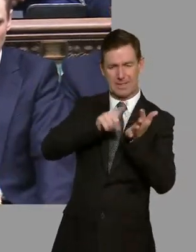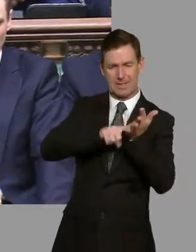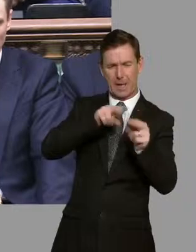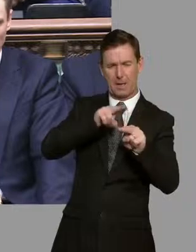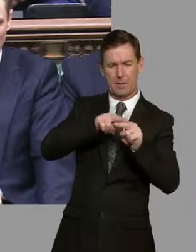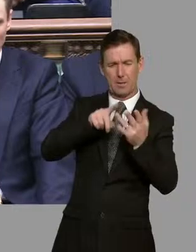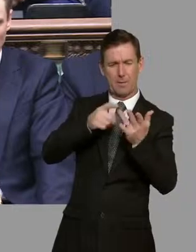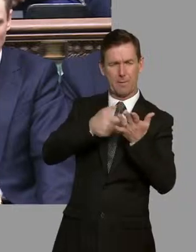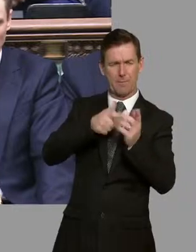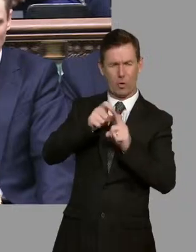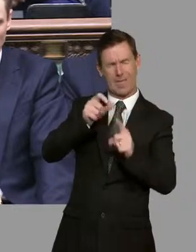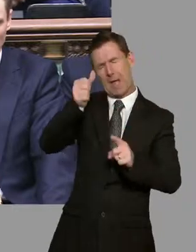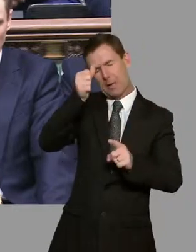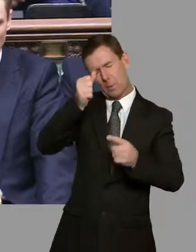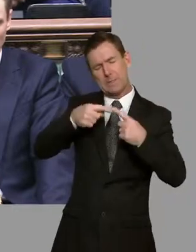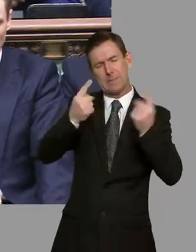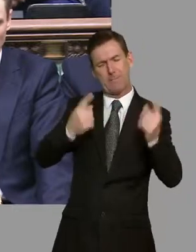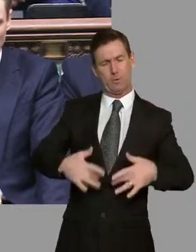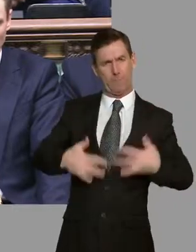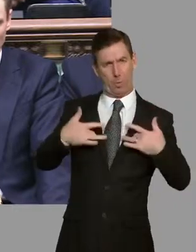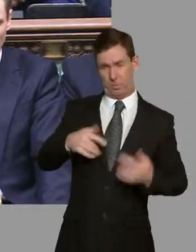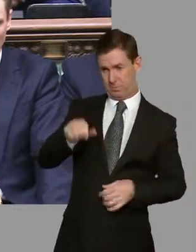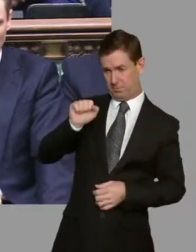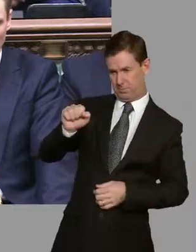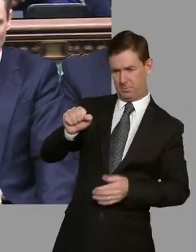she wants a national inquiry because